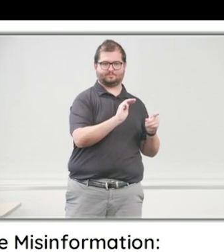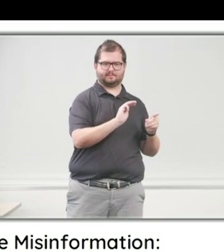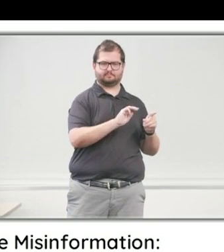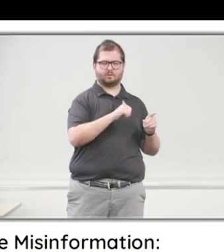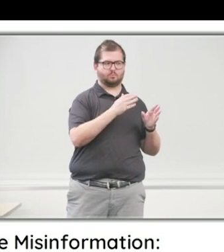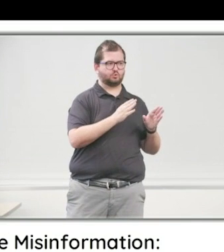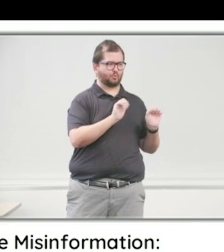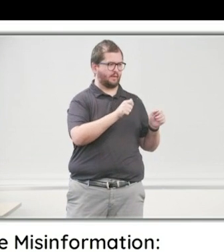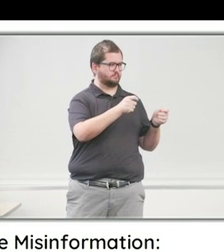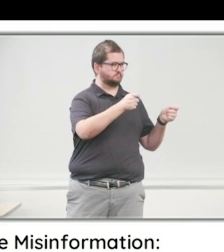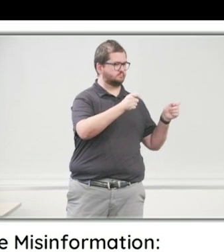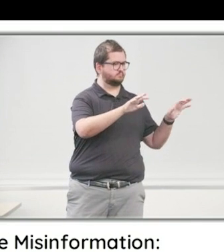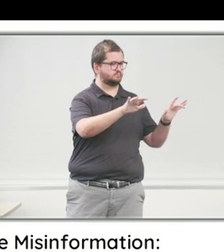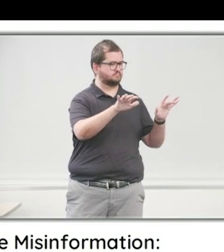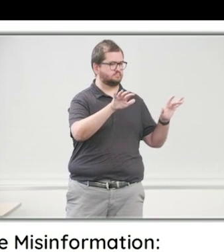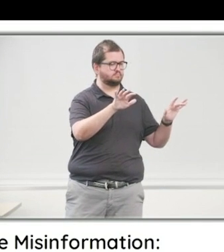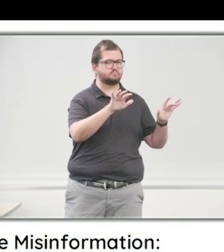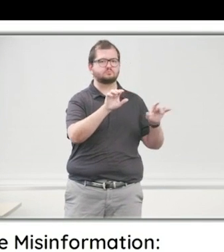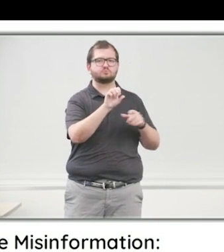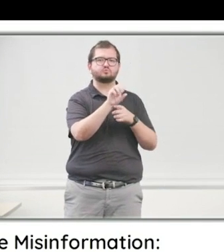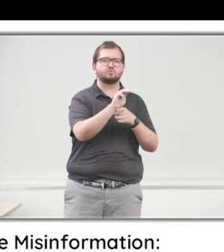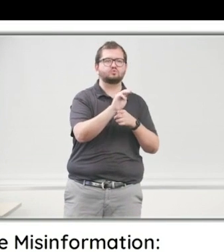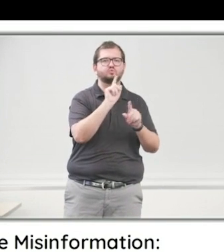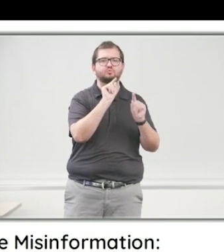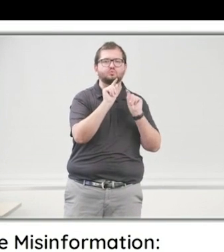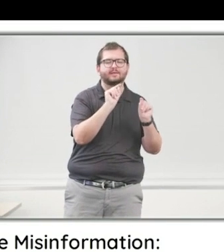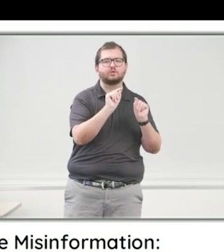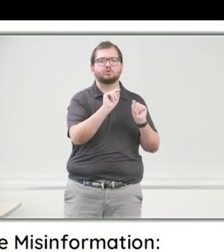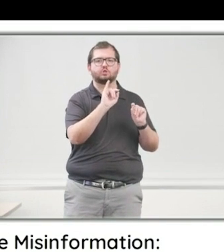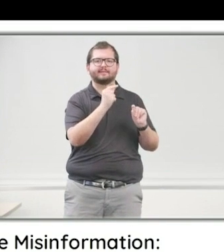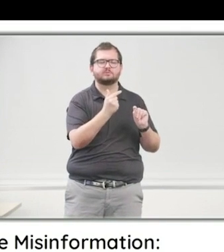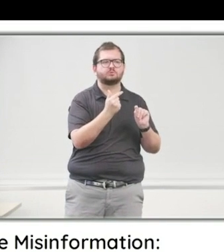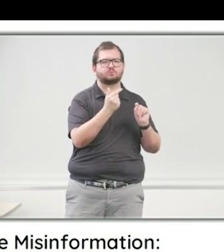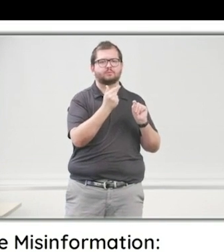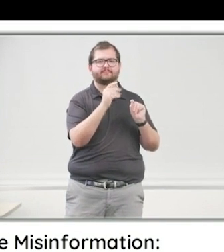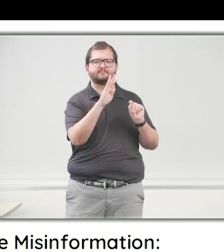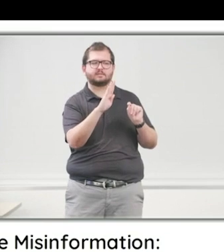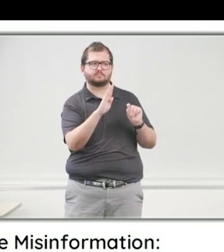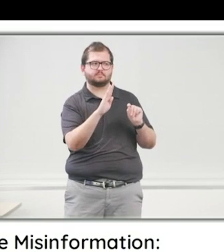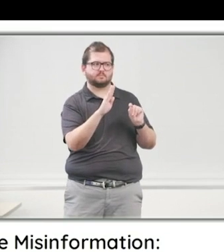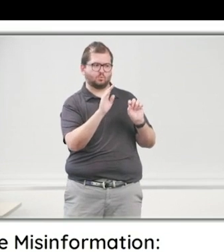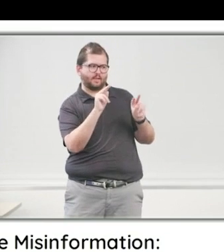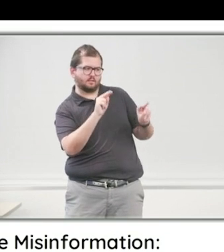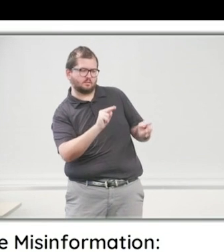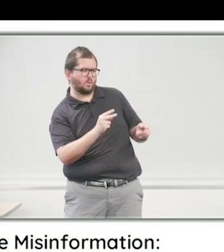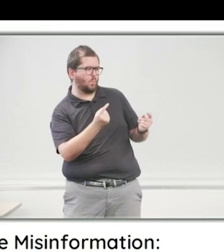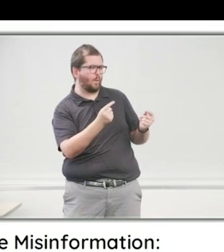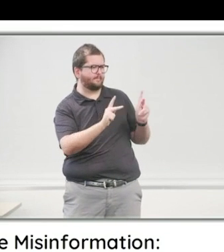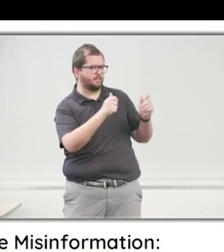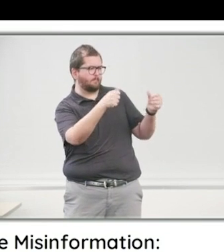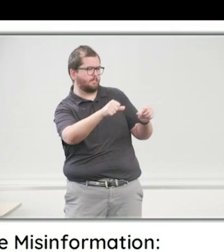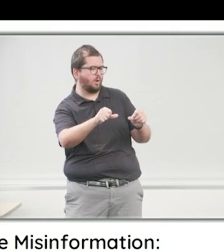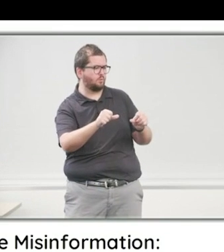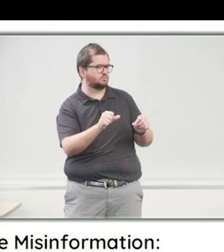the conversation via social or on Twitter, who can answer concerned tweets or things like that from